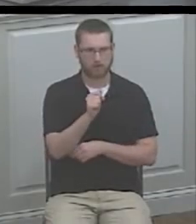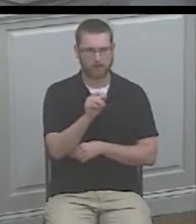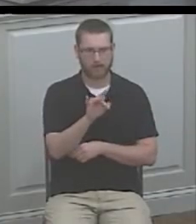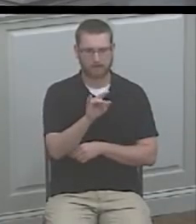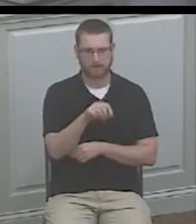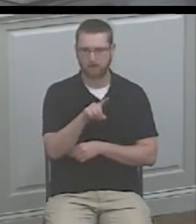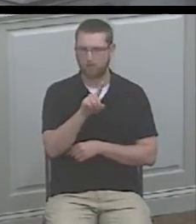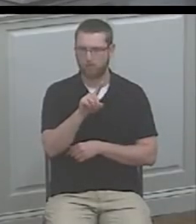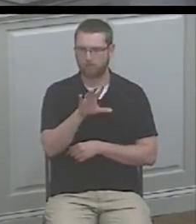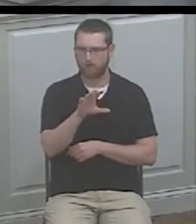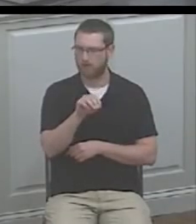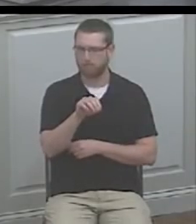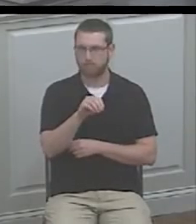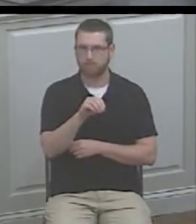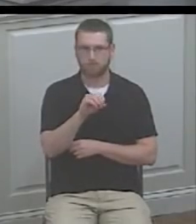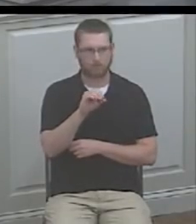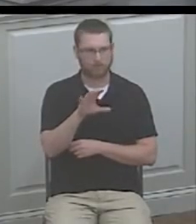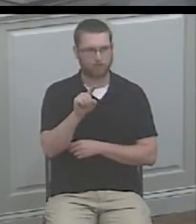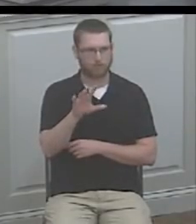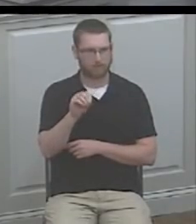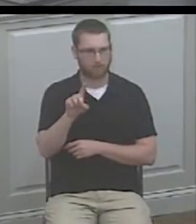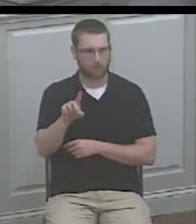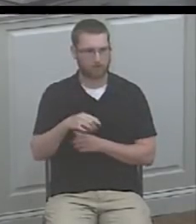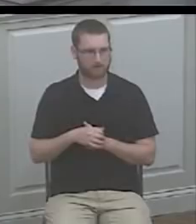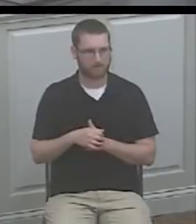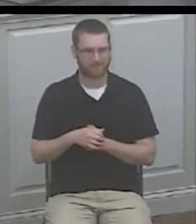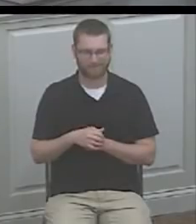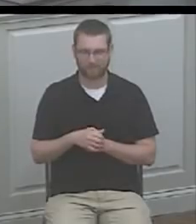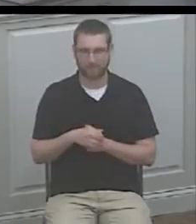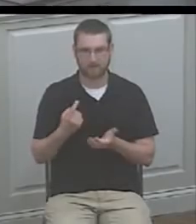2018-05-1401. Second. Thanks, Commissioner Connell. Commissioner Terry, discussion?